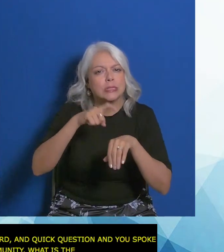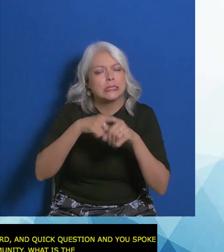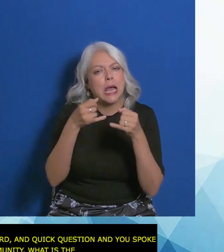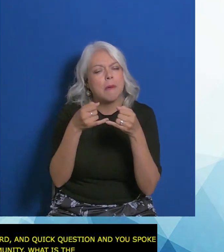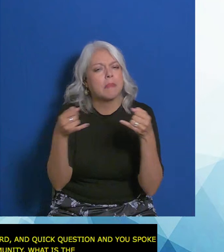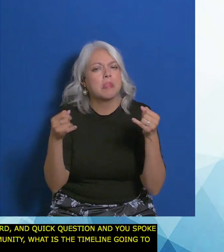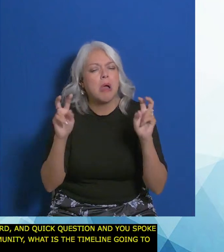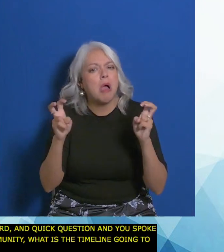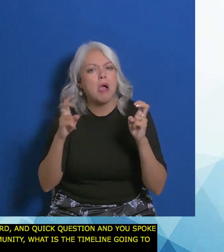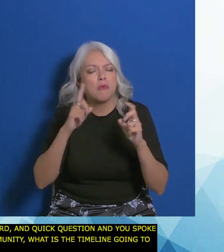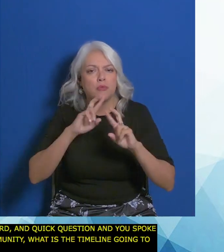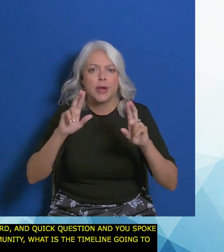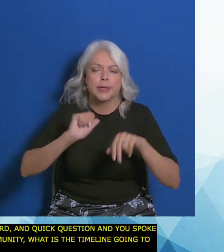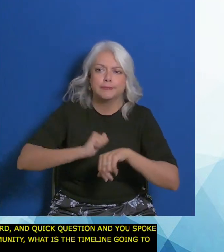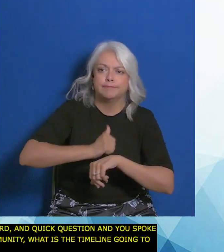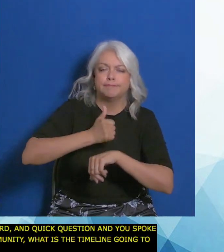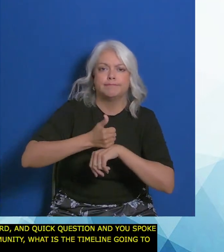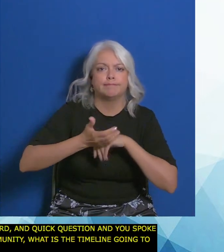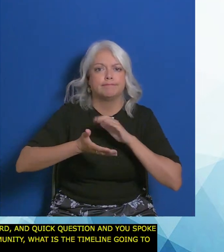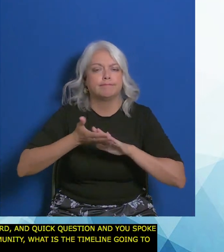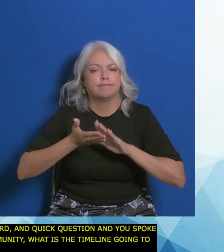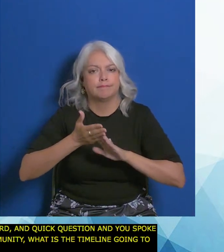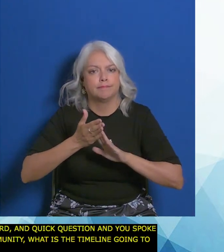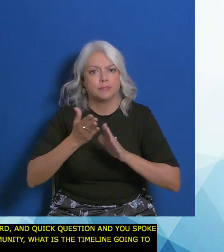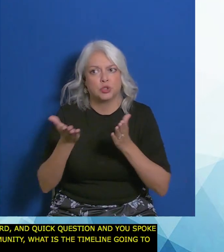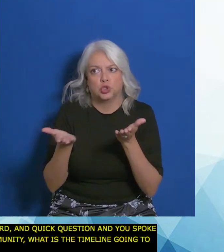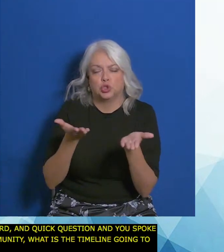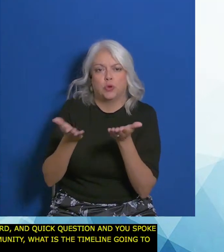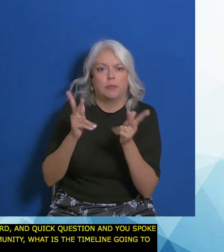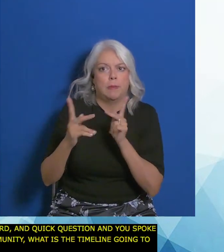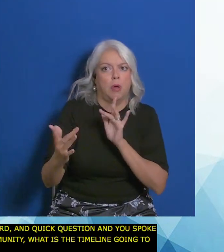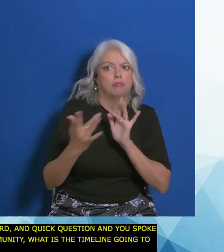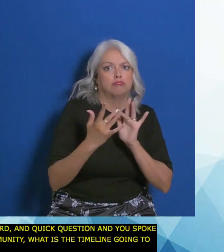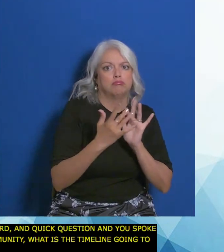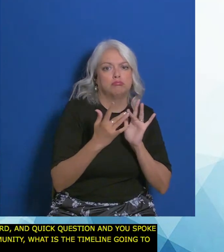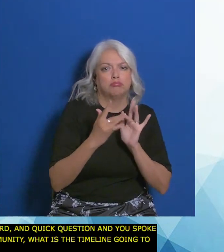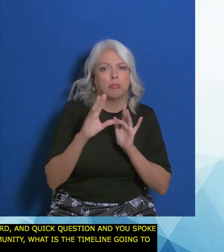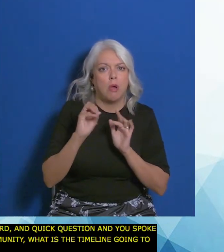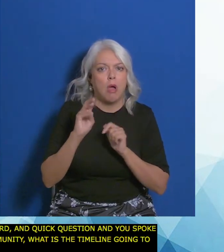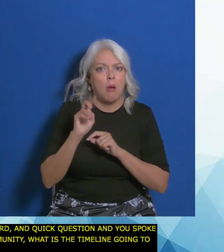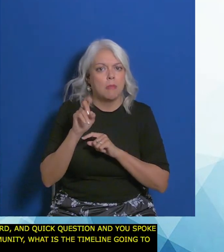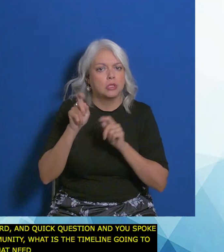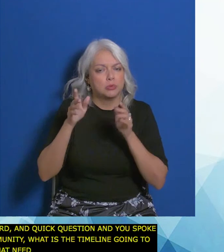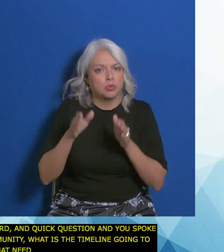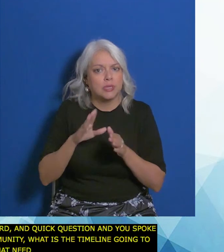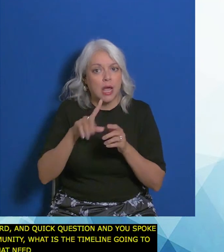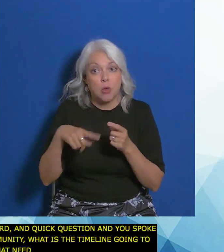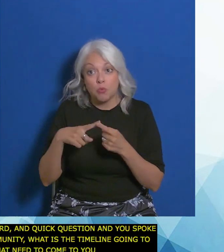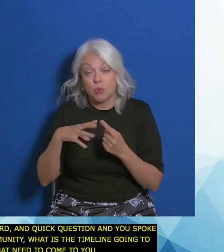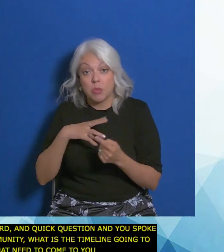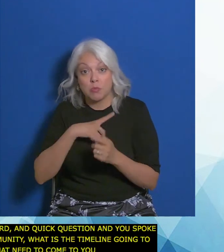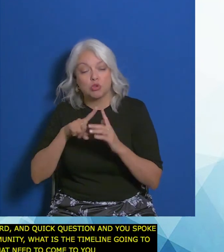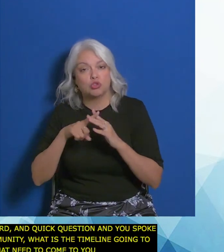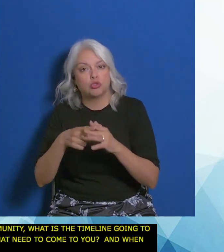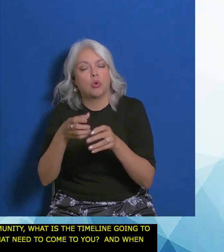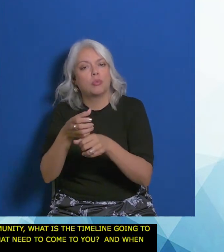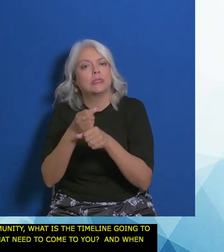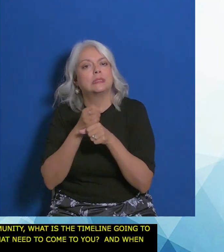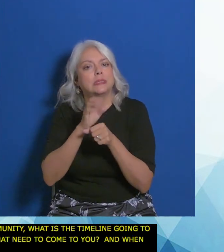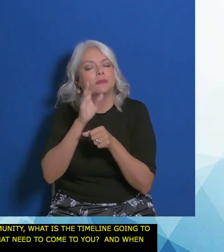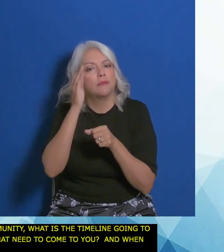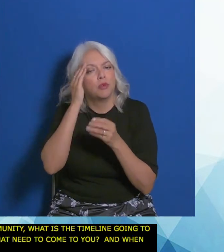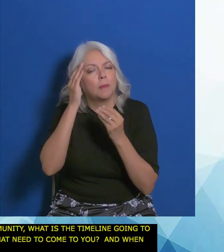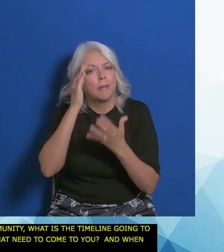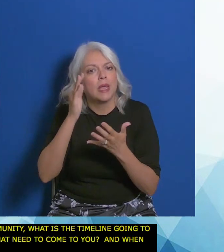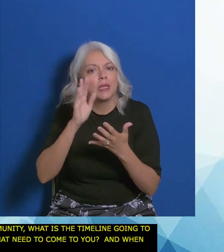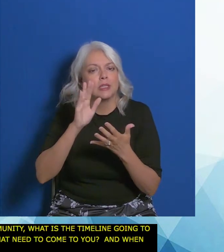get kind of up and running and begin to service folks that need to come to you? And then when can the board expect to start to receive information about